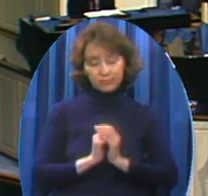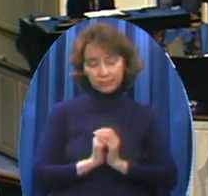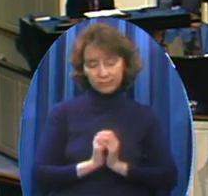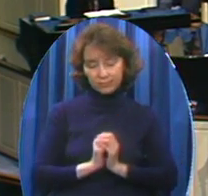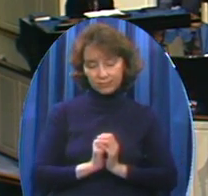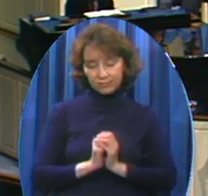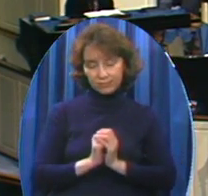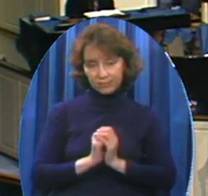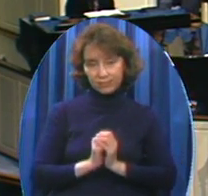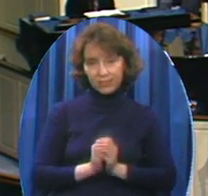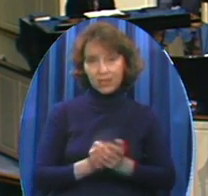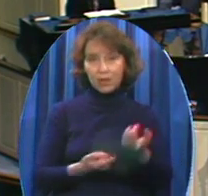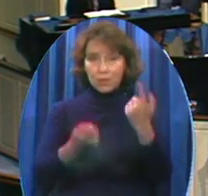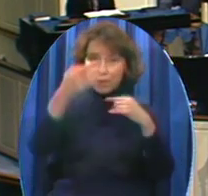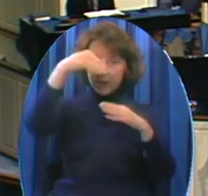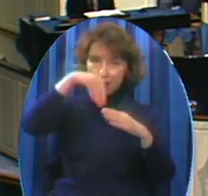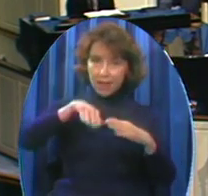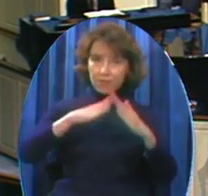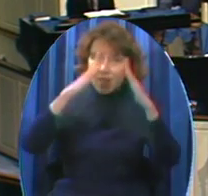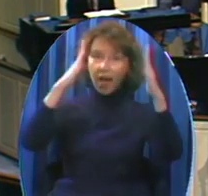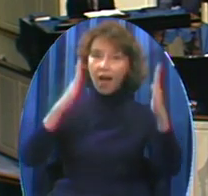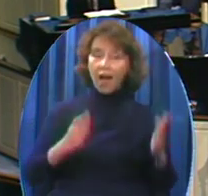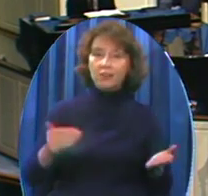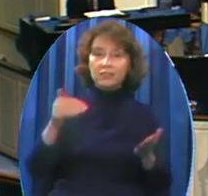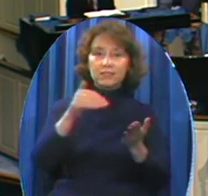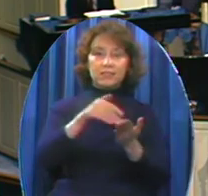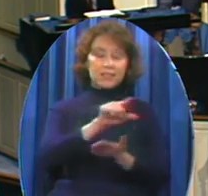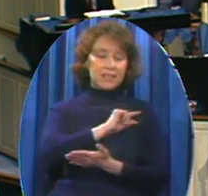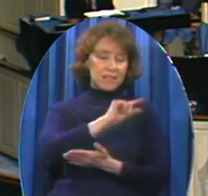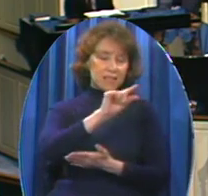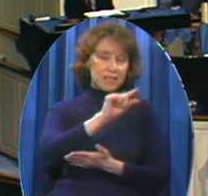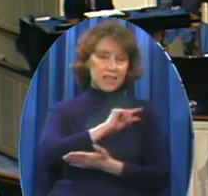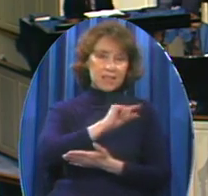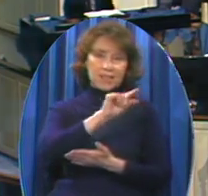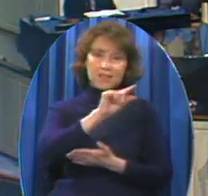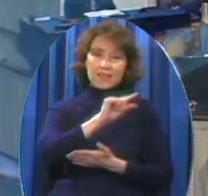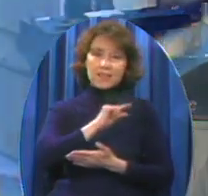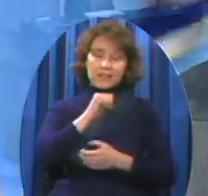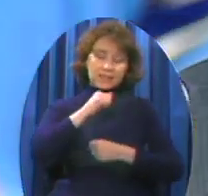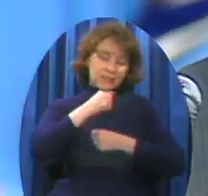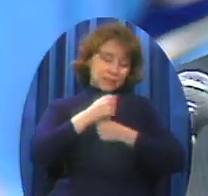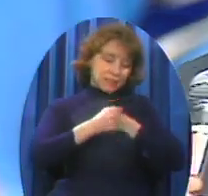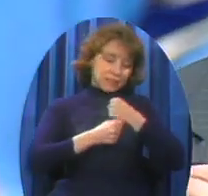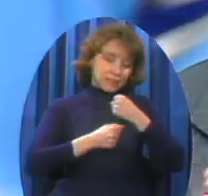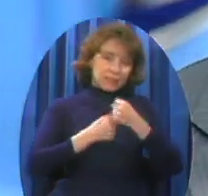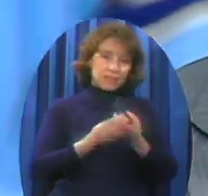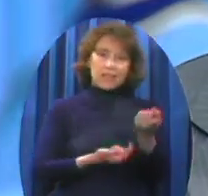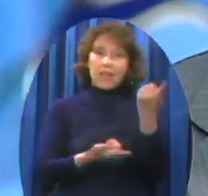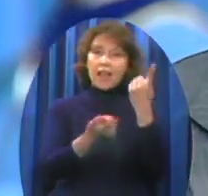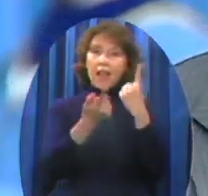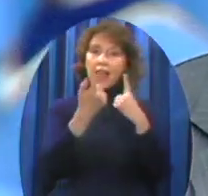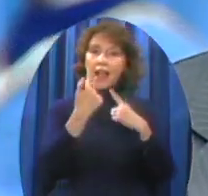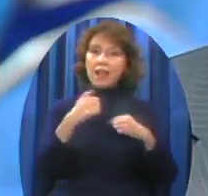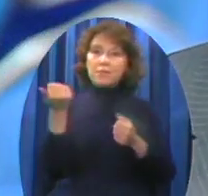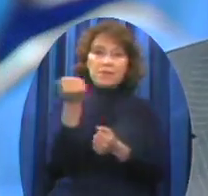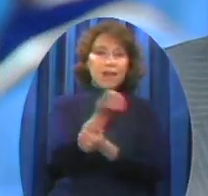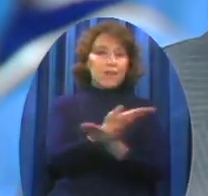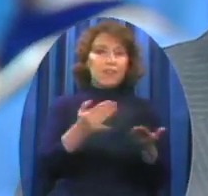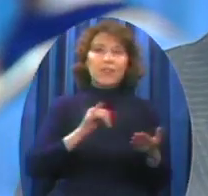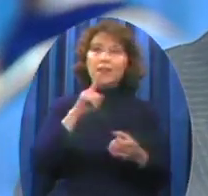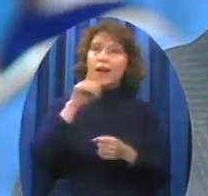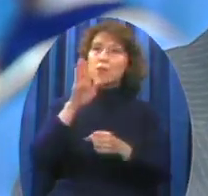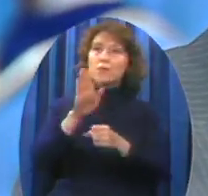Back inside the house again, the guilt and anguish came. Everything I'd promised him